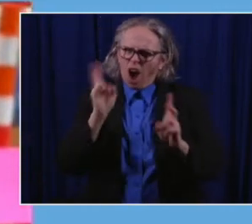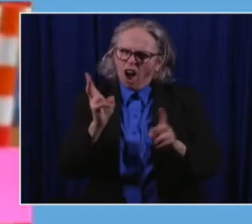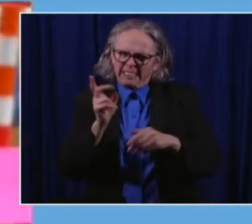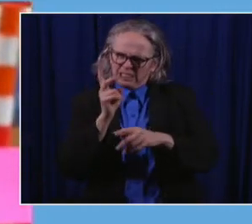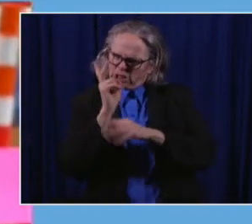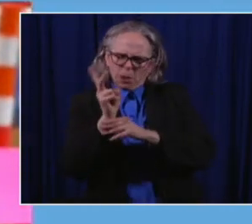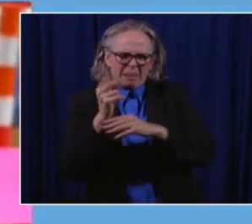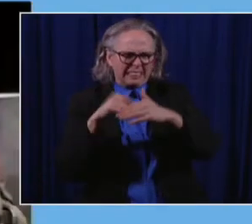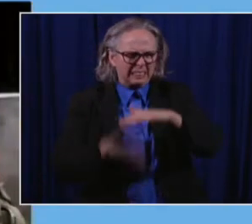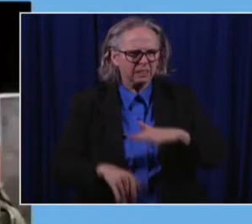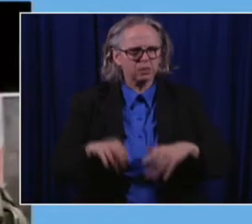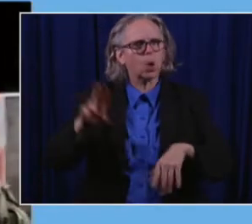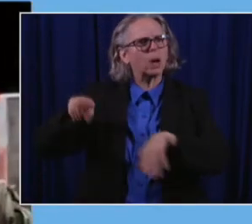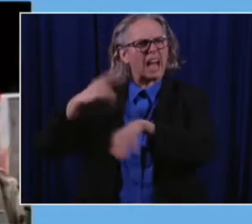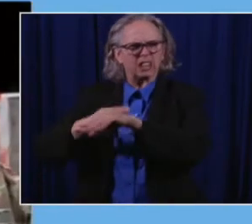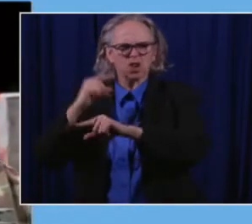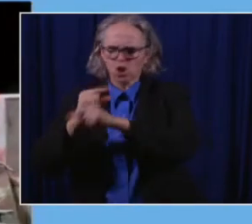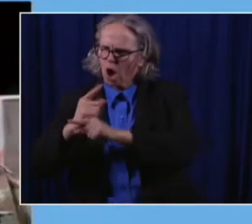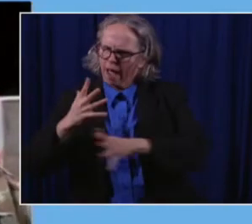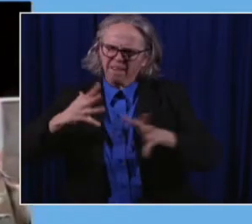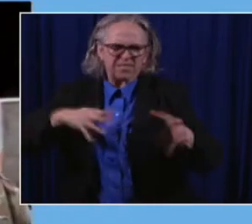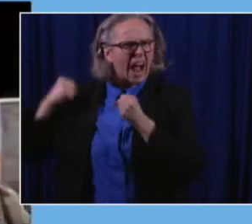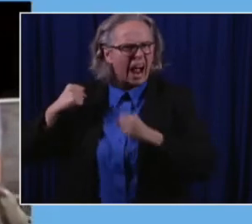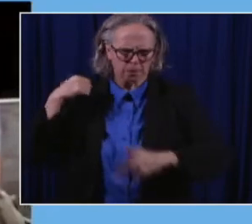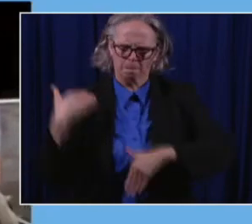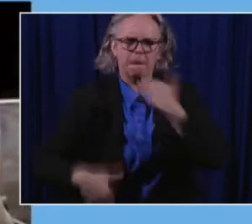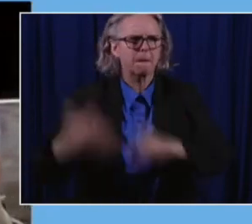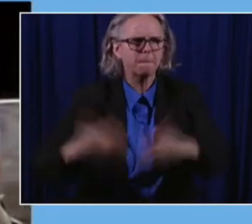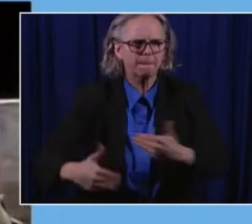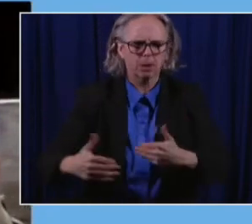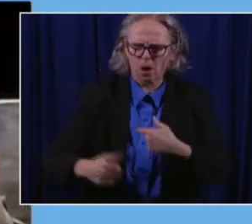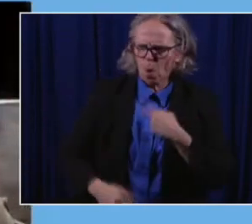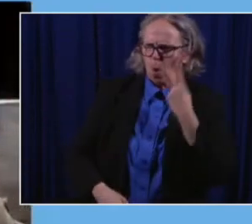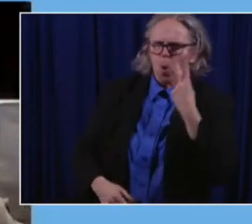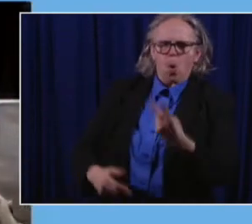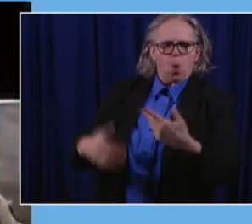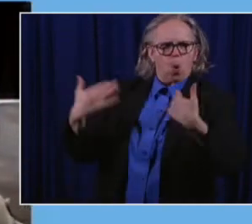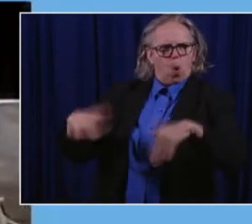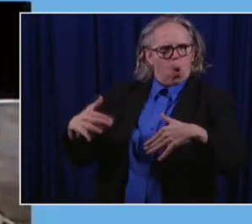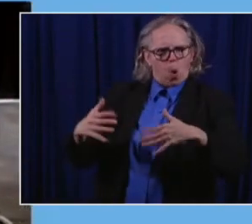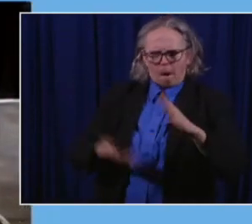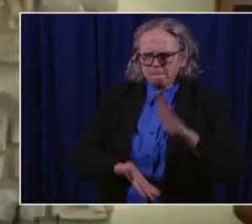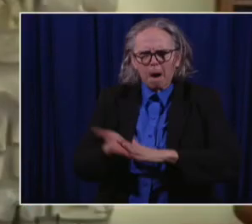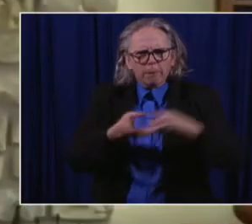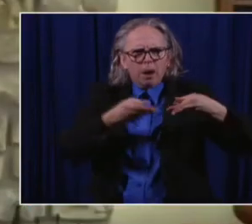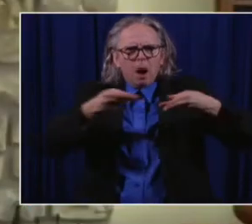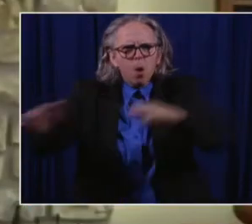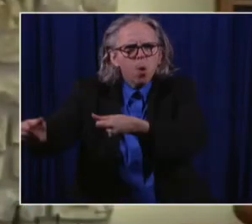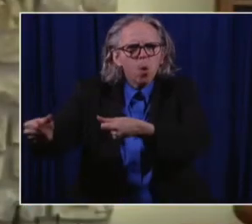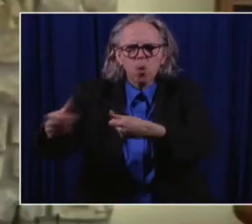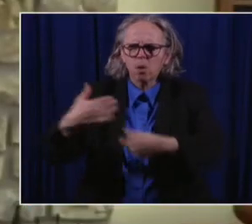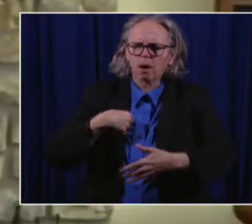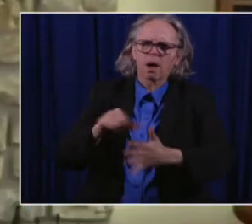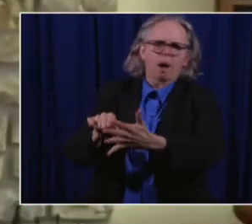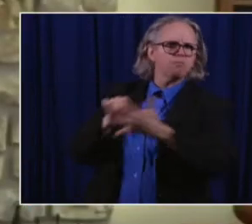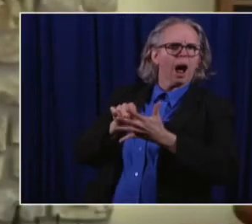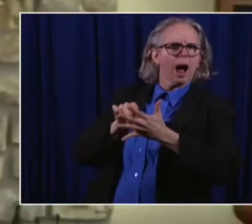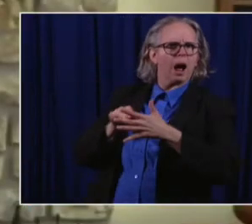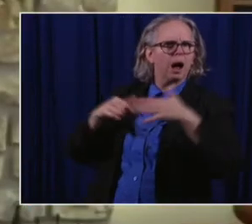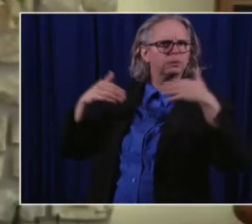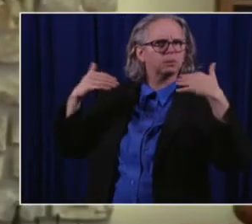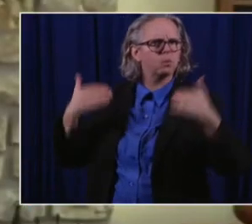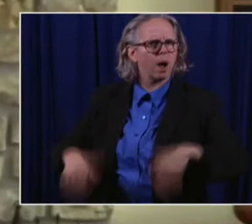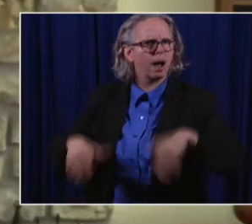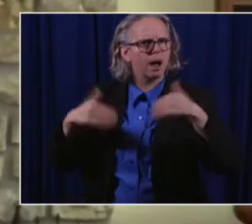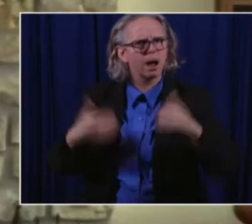them, and they're ready to go. I'm going to have more to tell you all